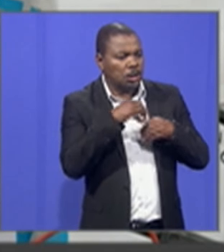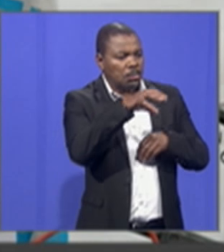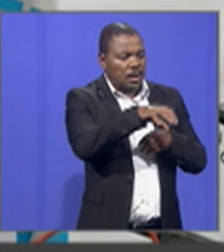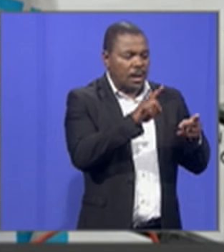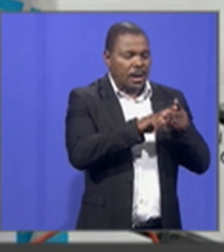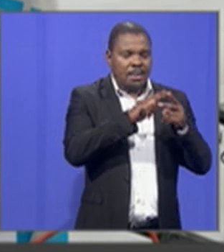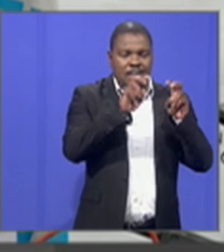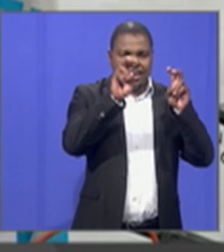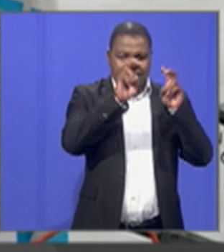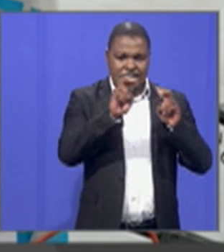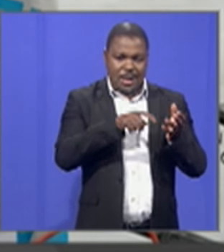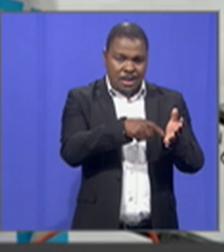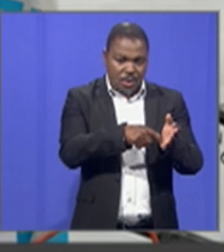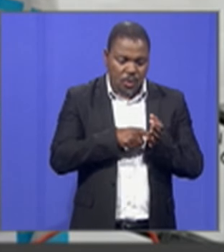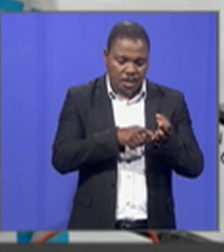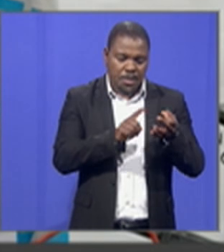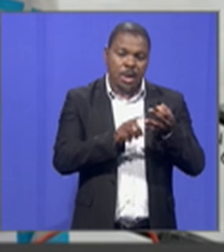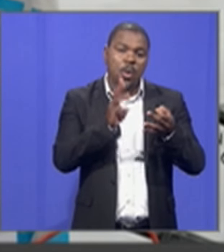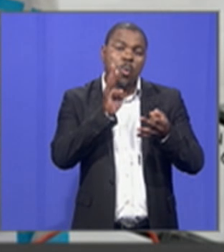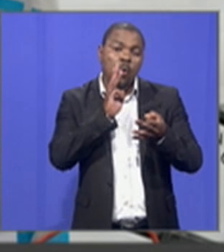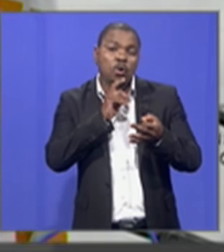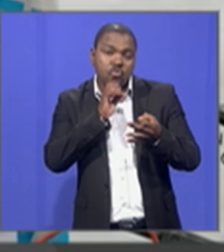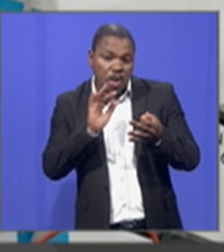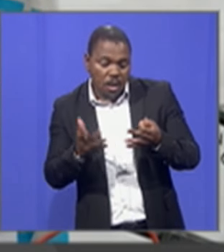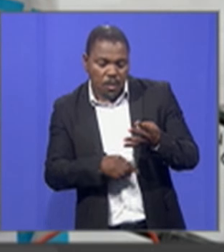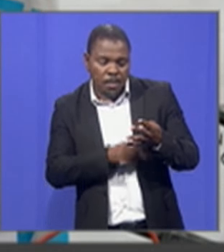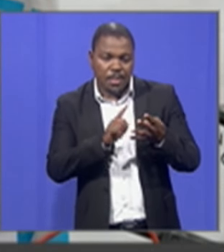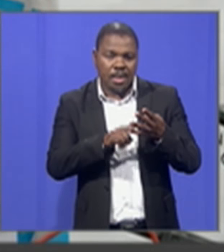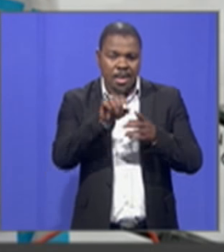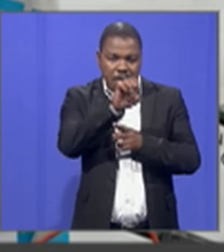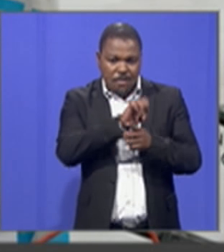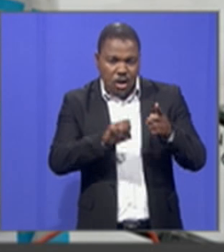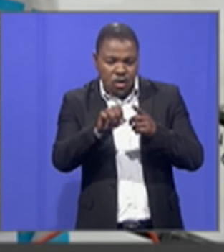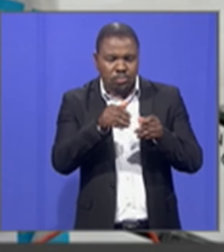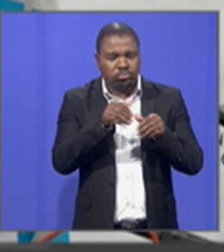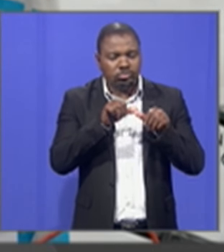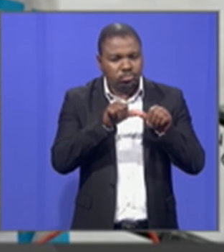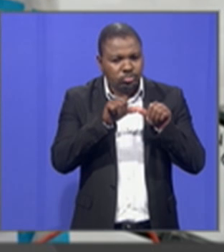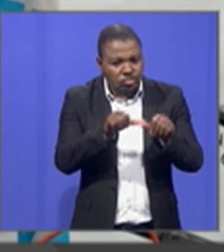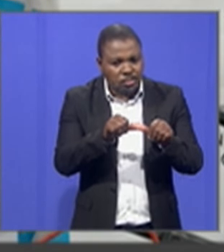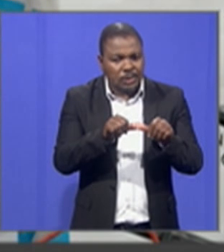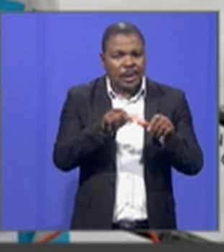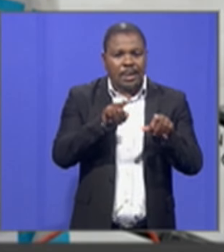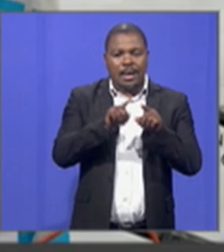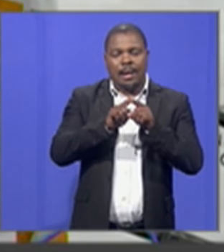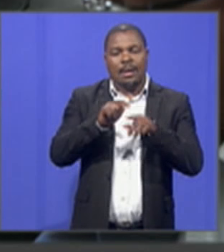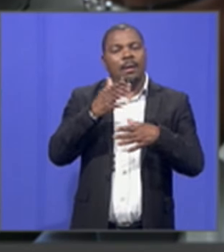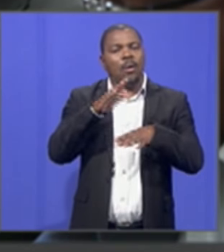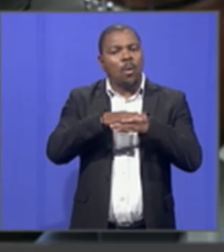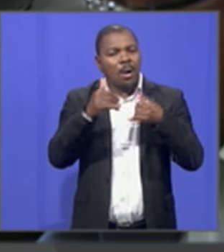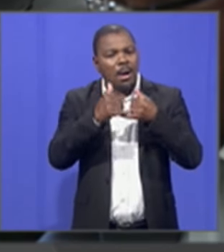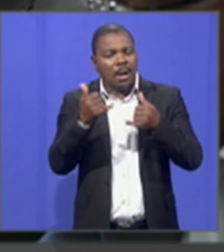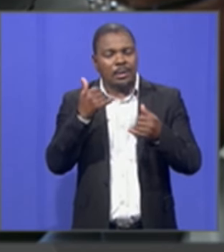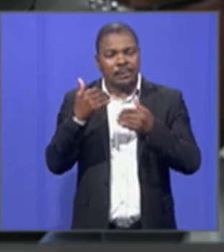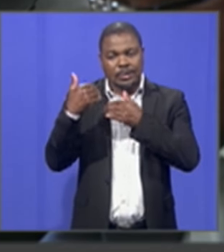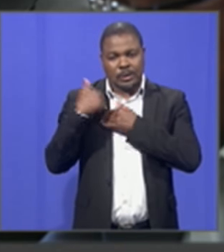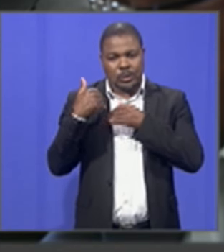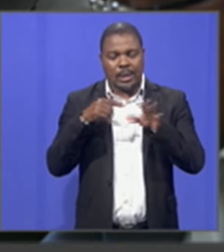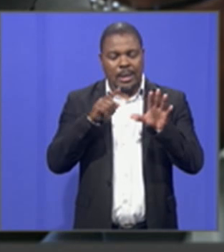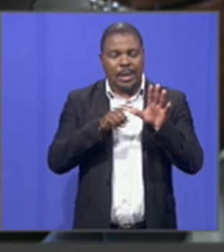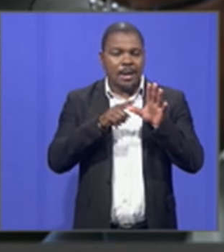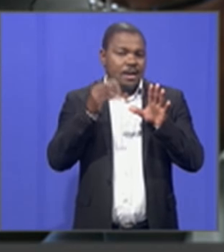energy requirements, water usage, environmental sustainability, cyber security, data